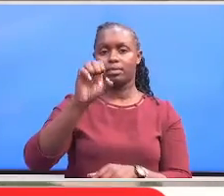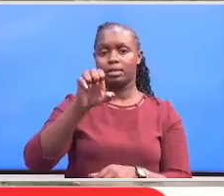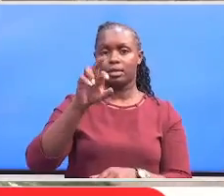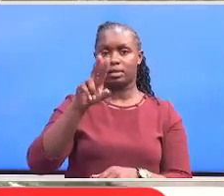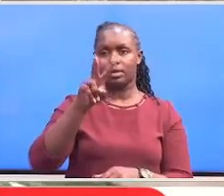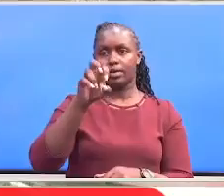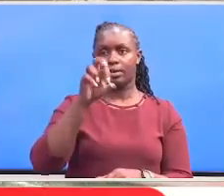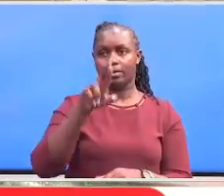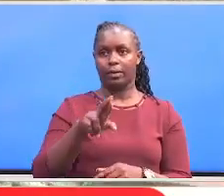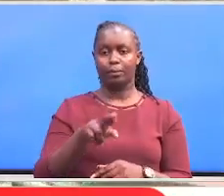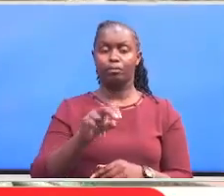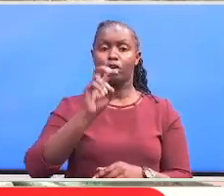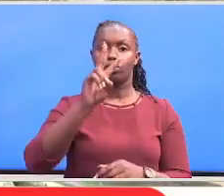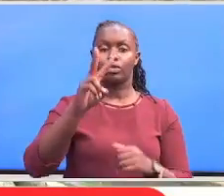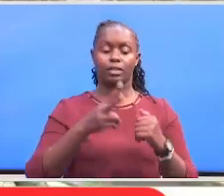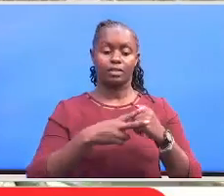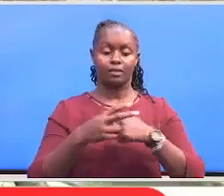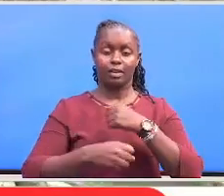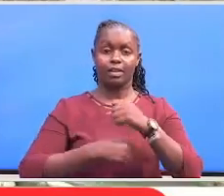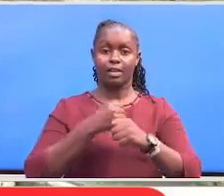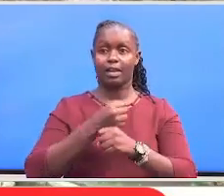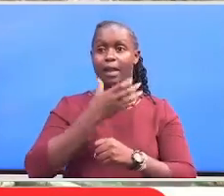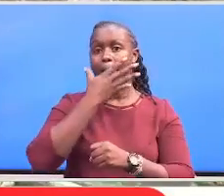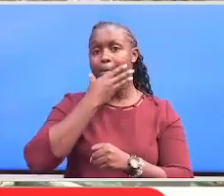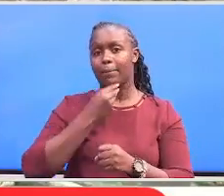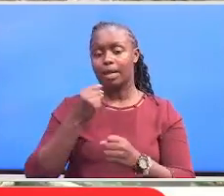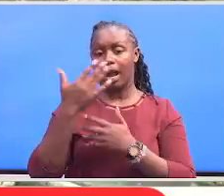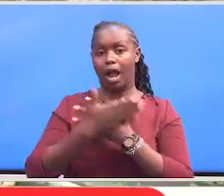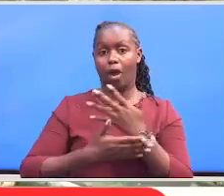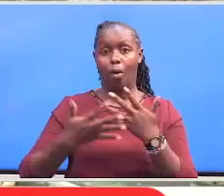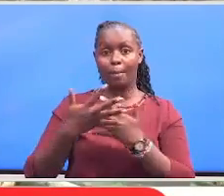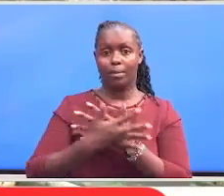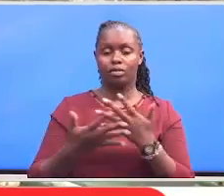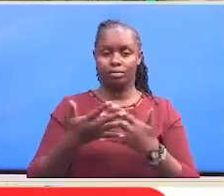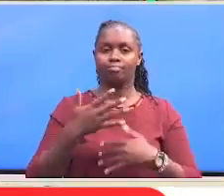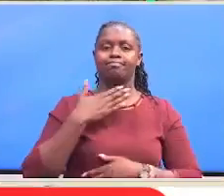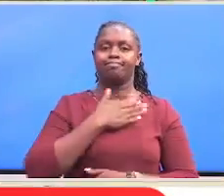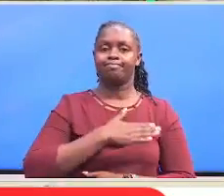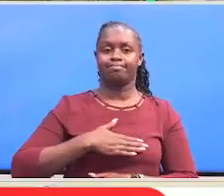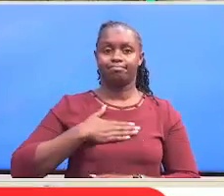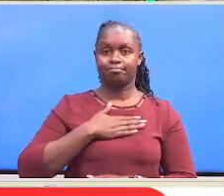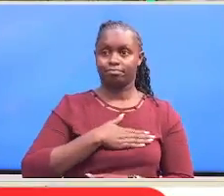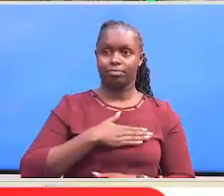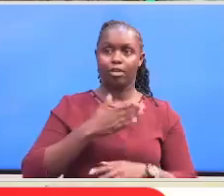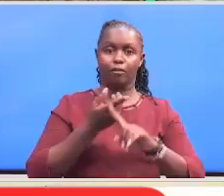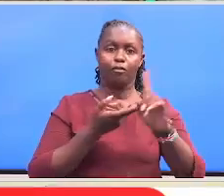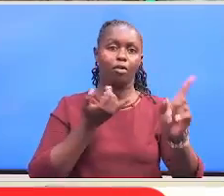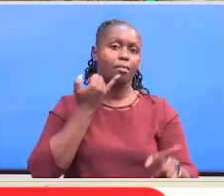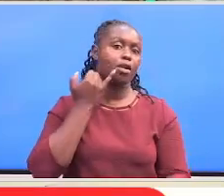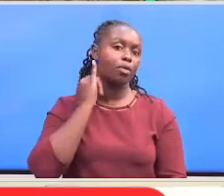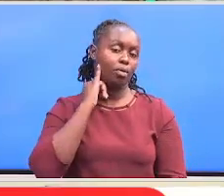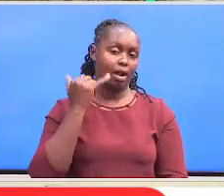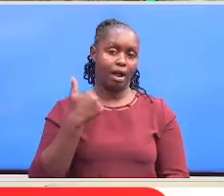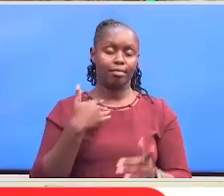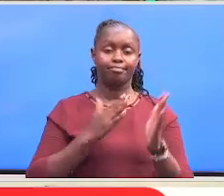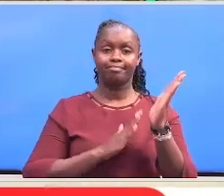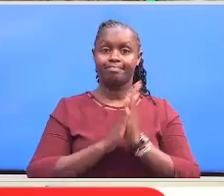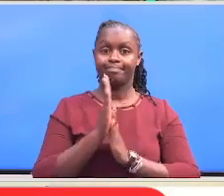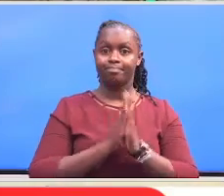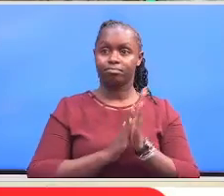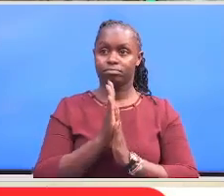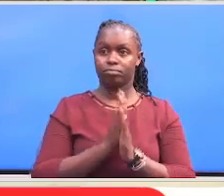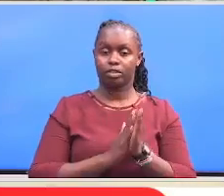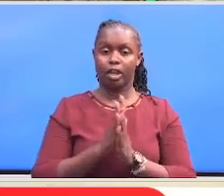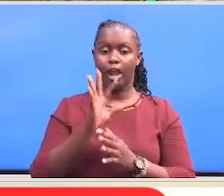a 27-year-old mathematics and computer science graduate in Nakuru, has invented what he calls a